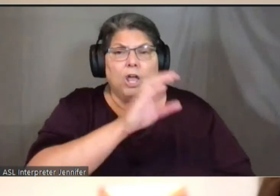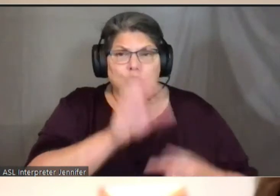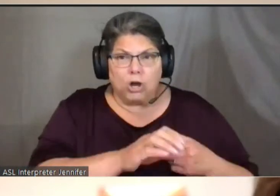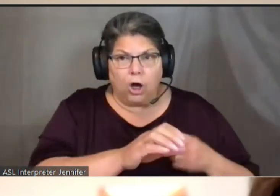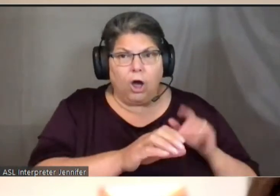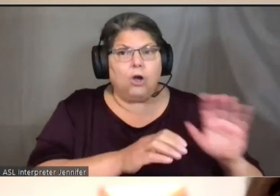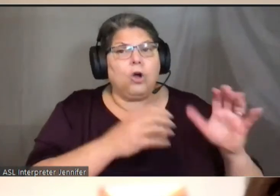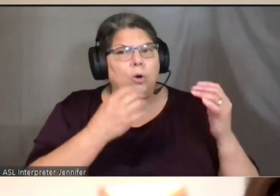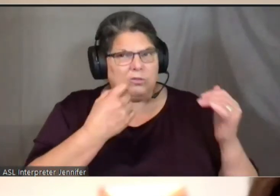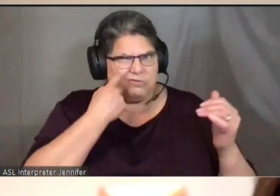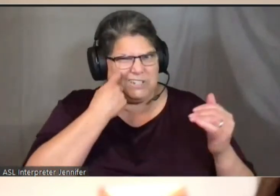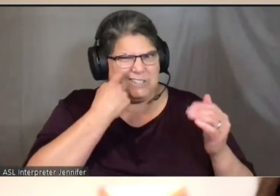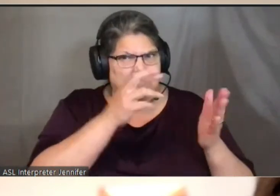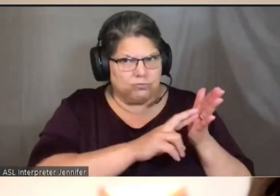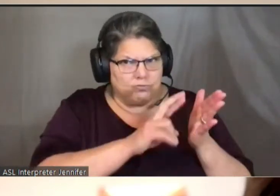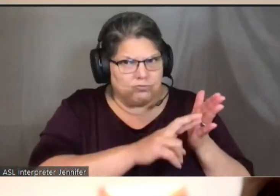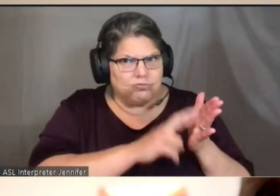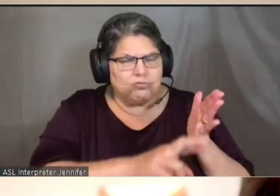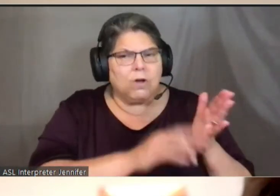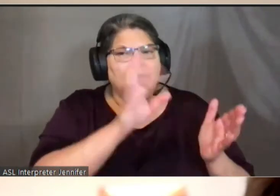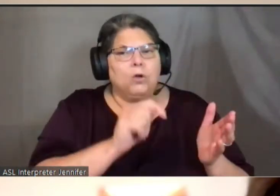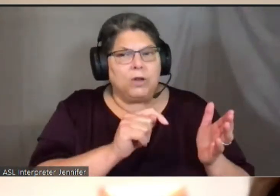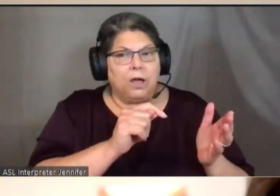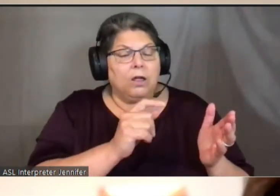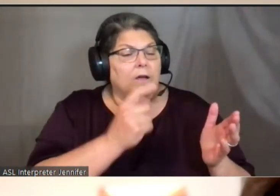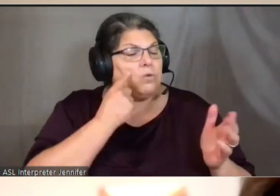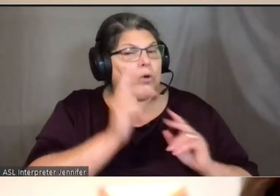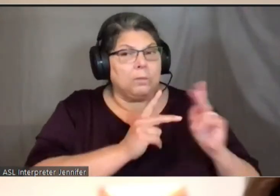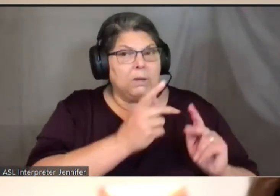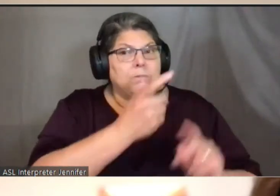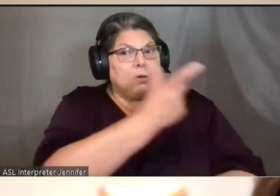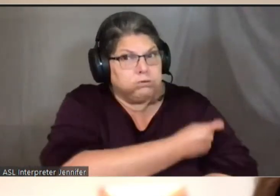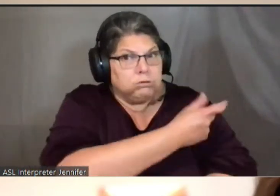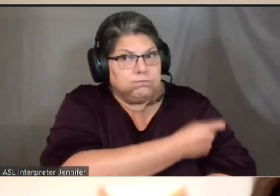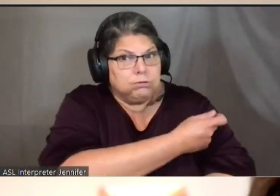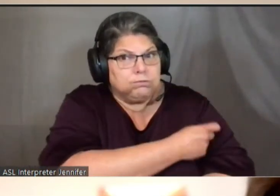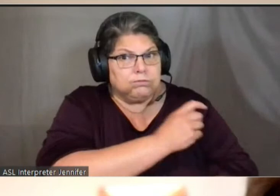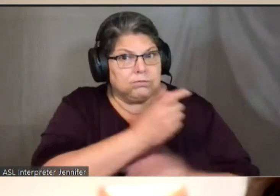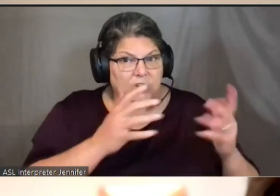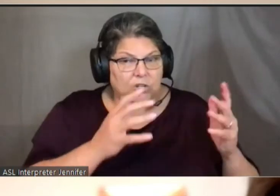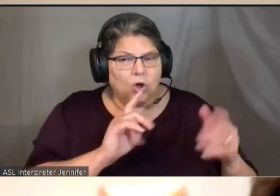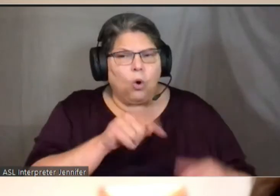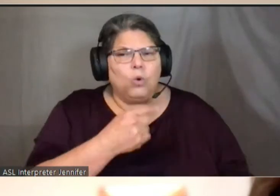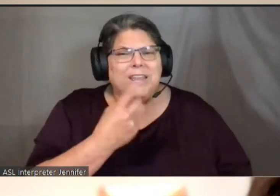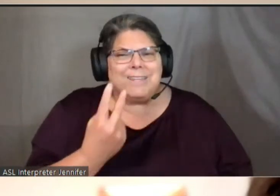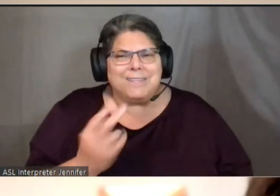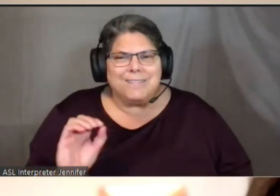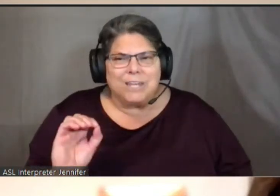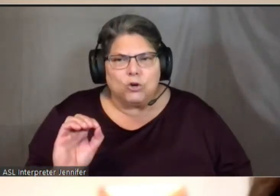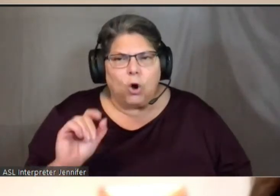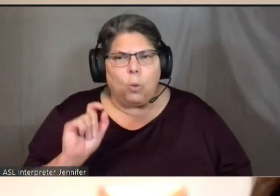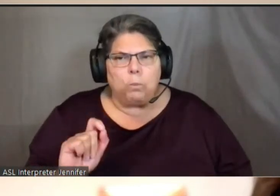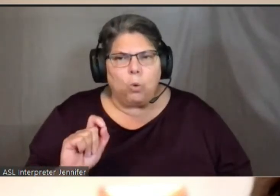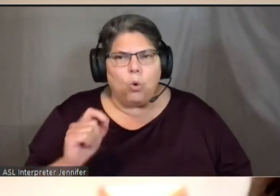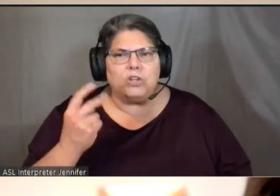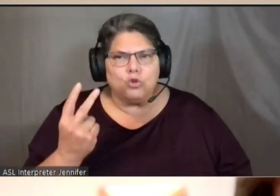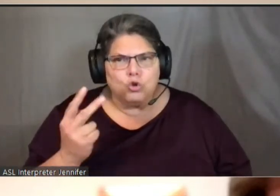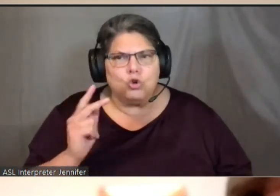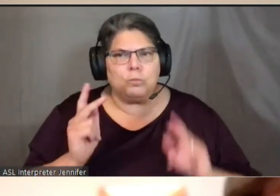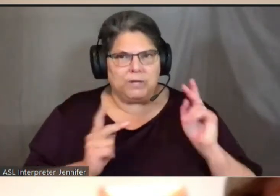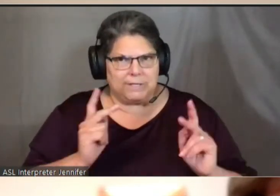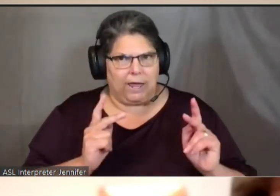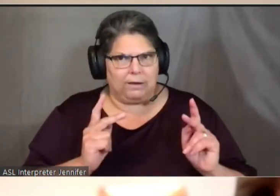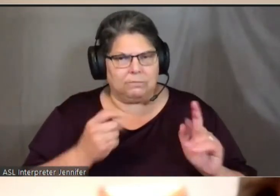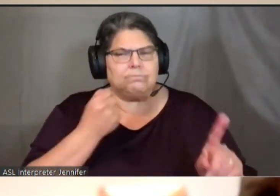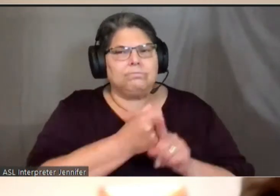facility outbreaks showed that of those who were vaccinated, only 0.2% got infected and